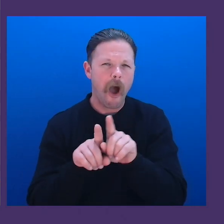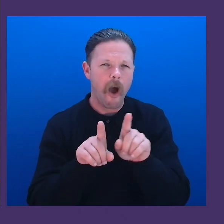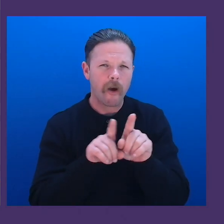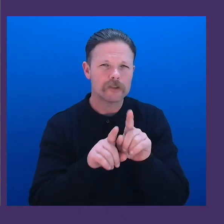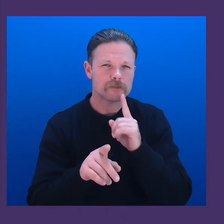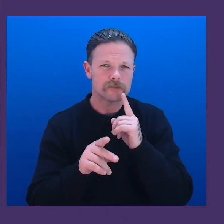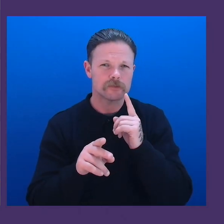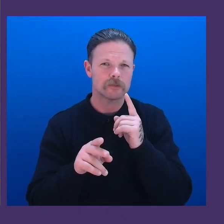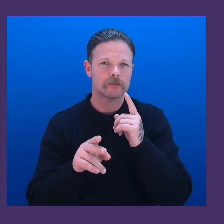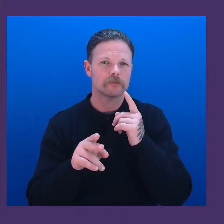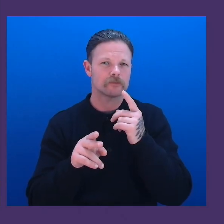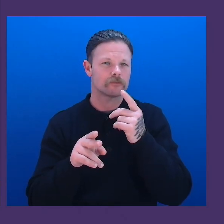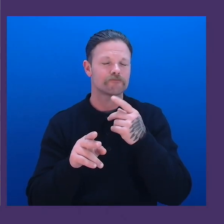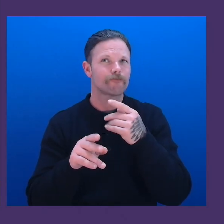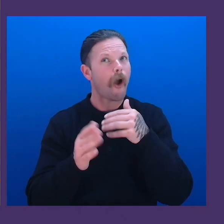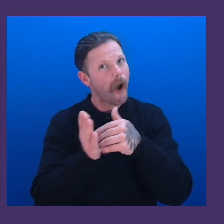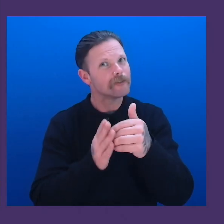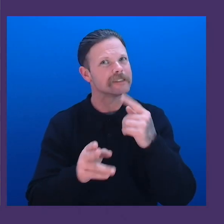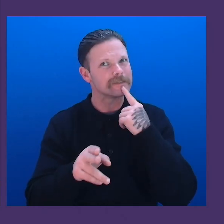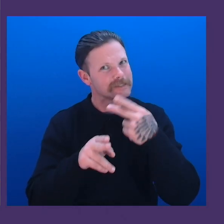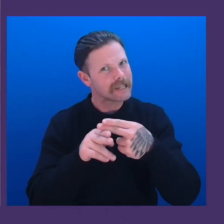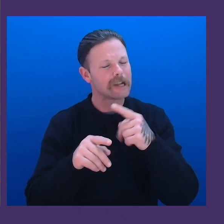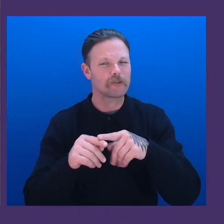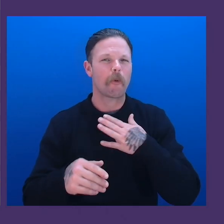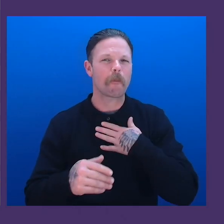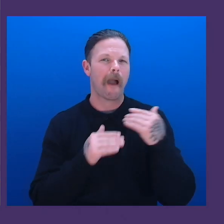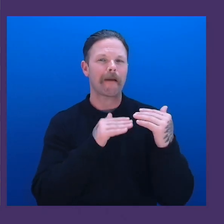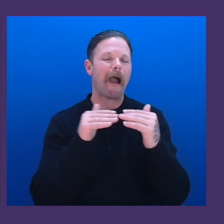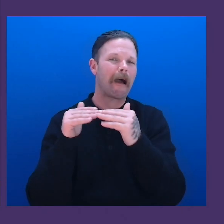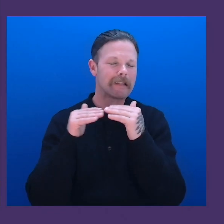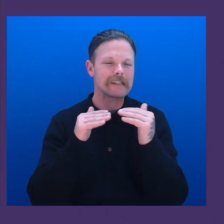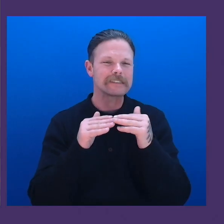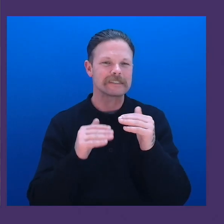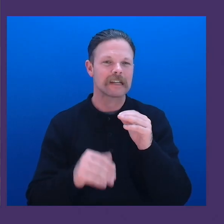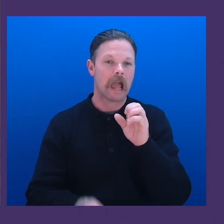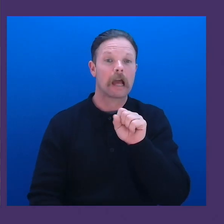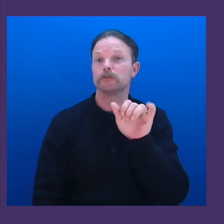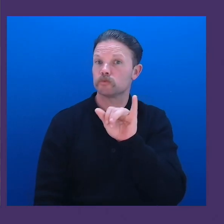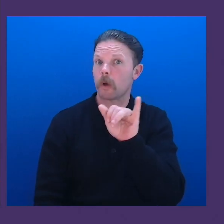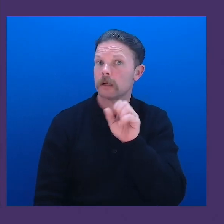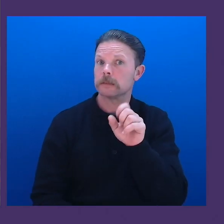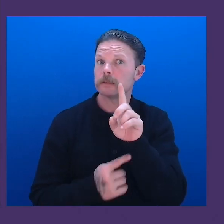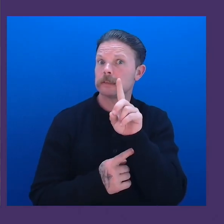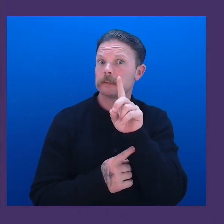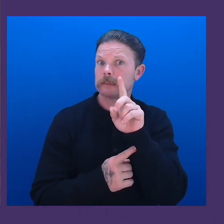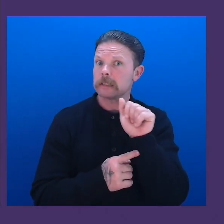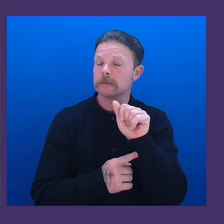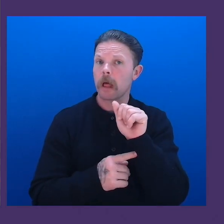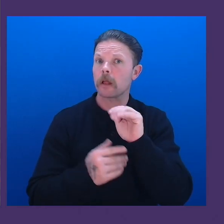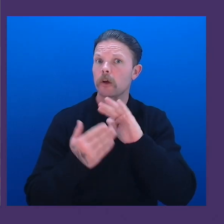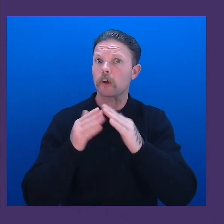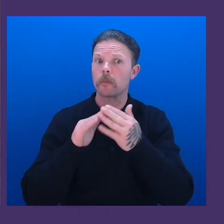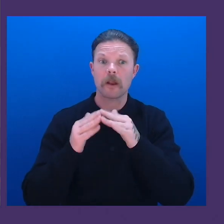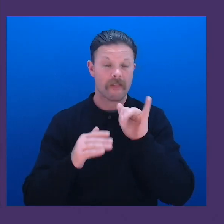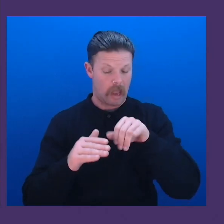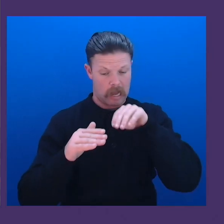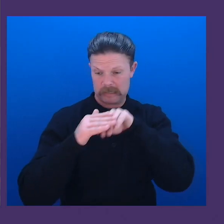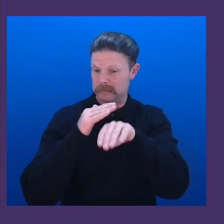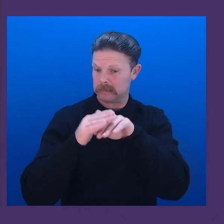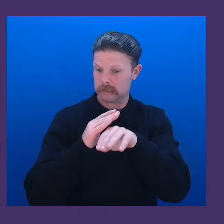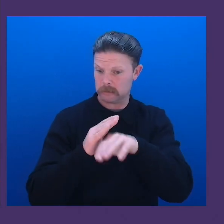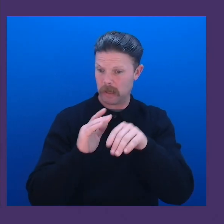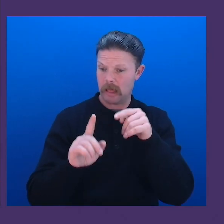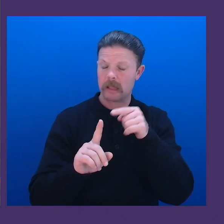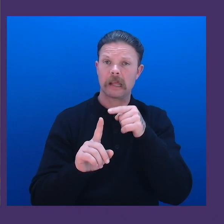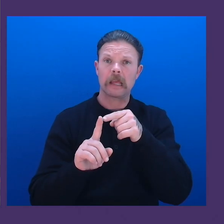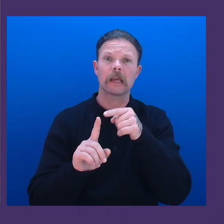to my colleagues as well as the disability community that accessibility